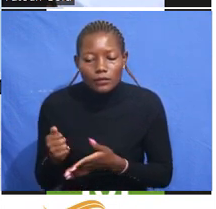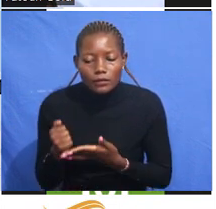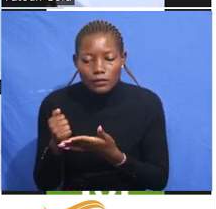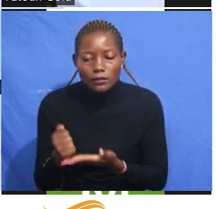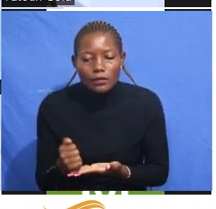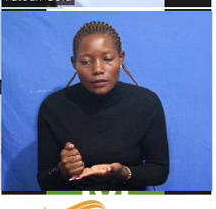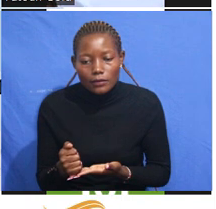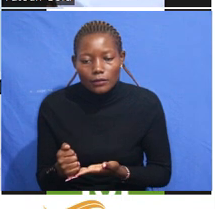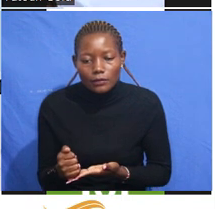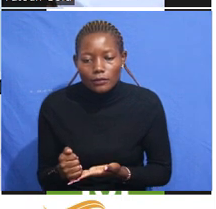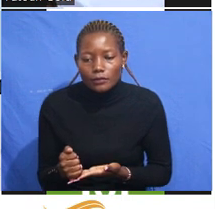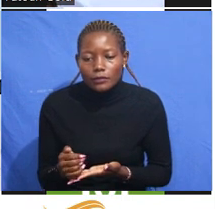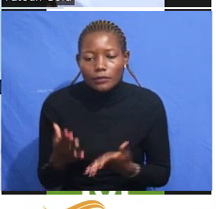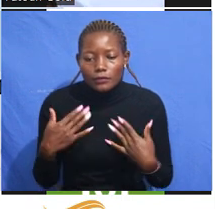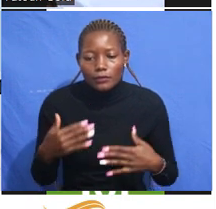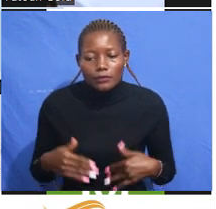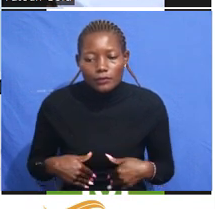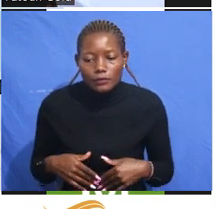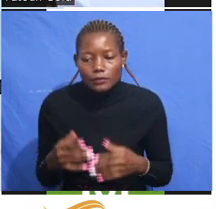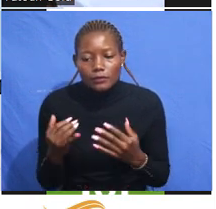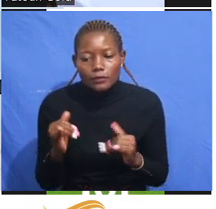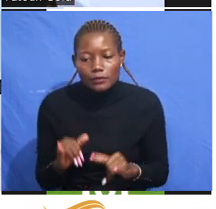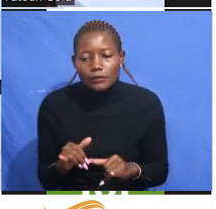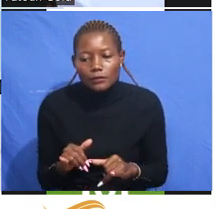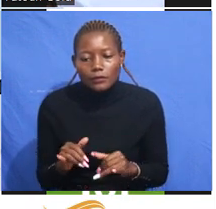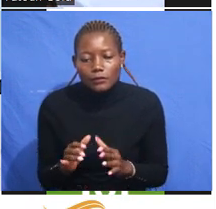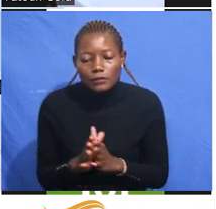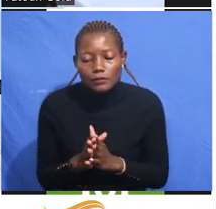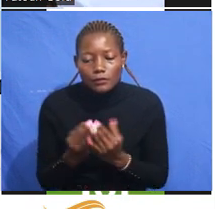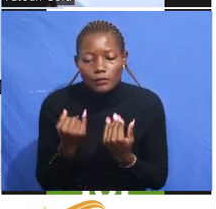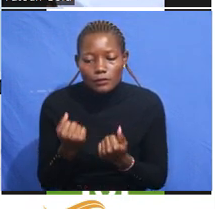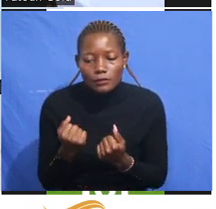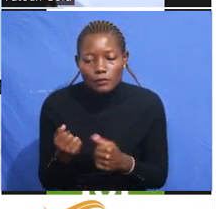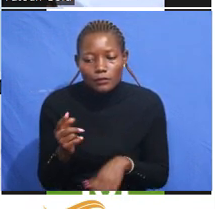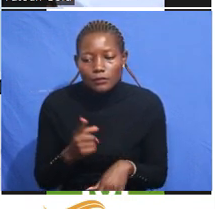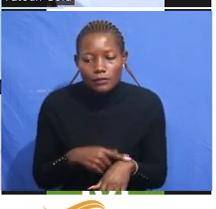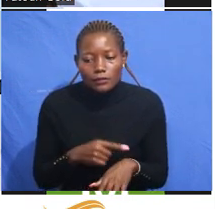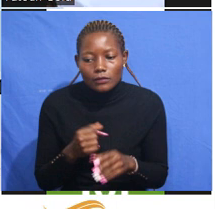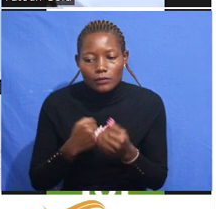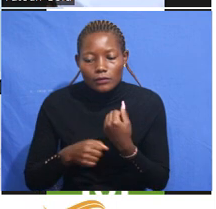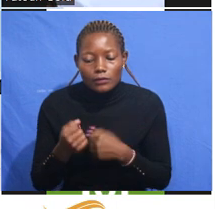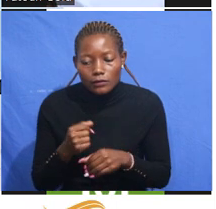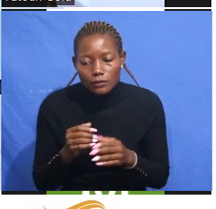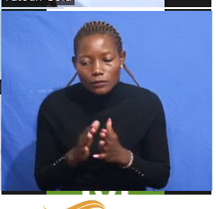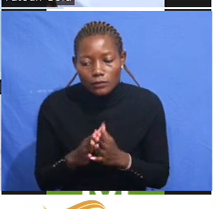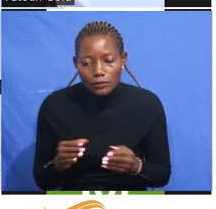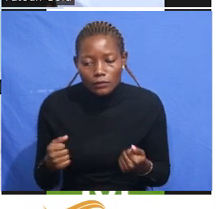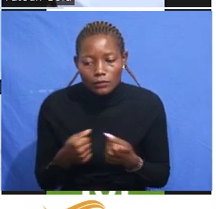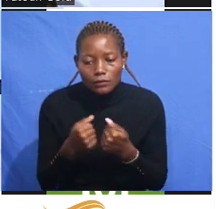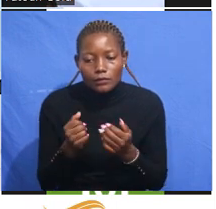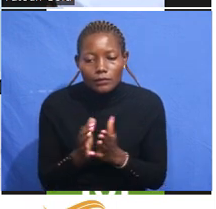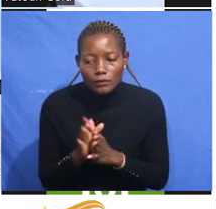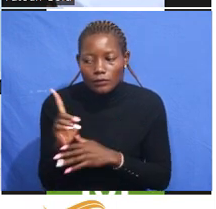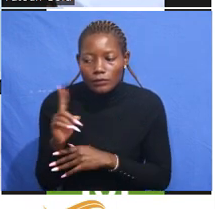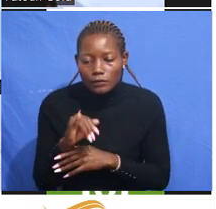of the body in place as the movement occurs. And that is the abdominal and the back muscles when you're riding a bike. This is just